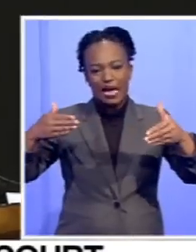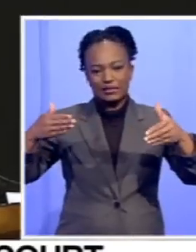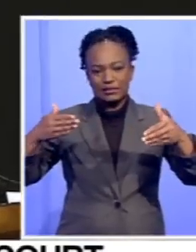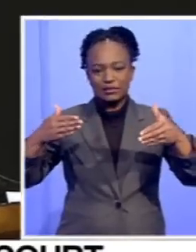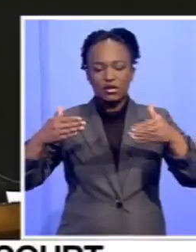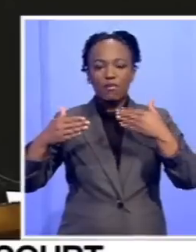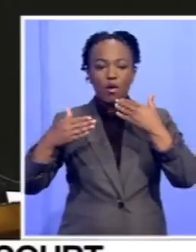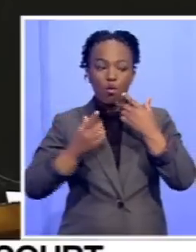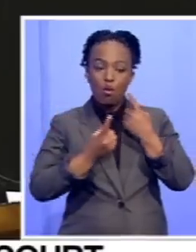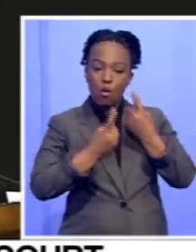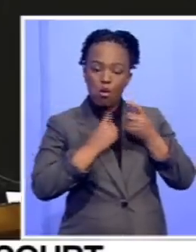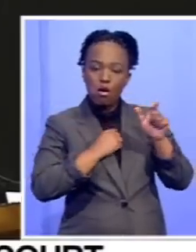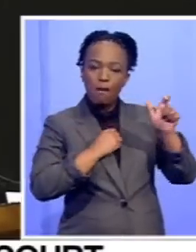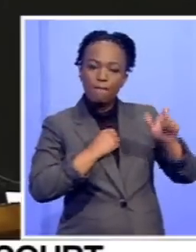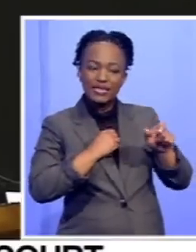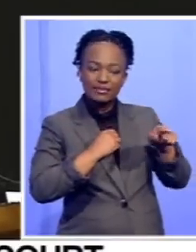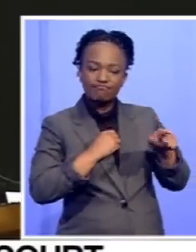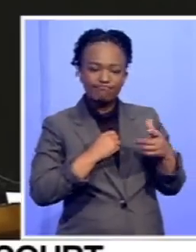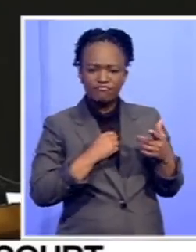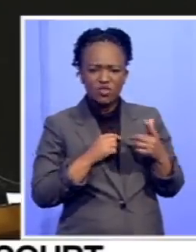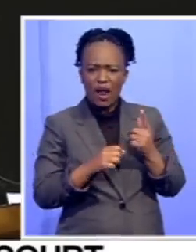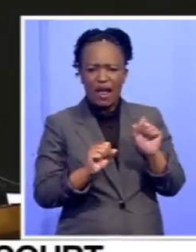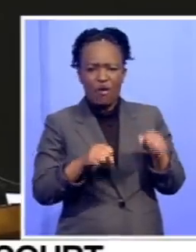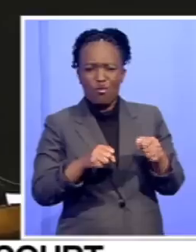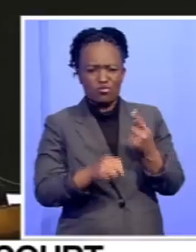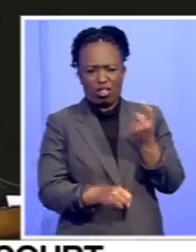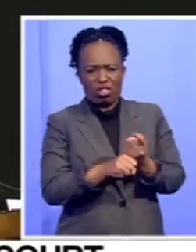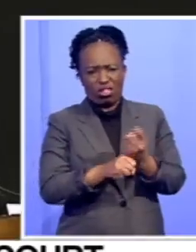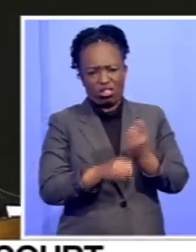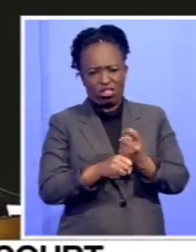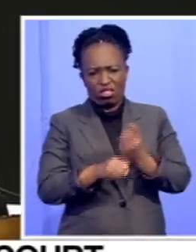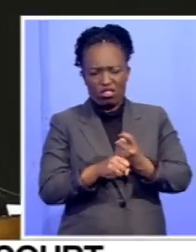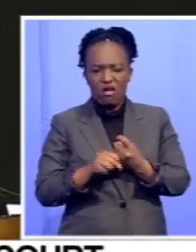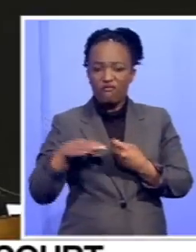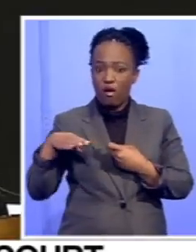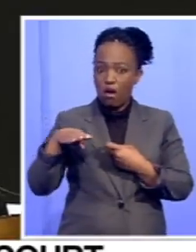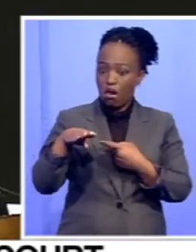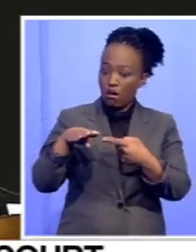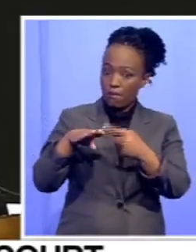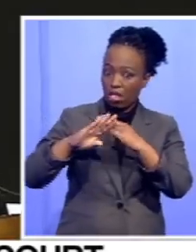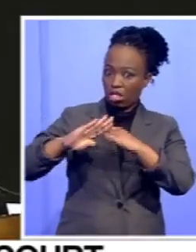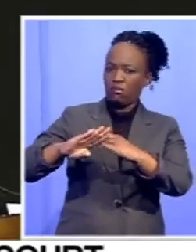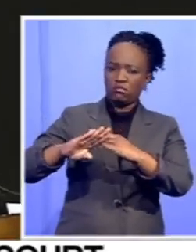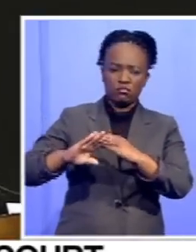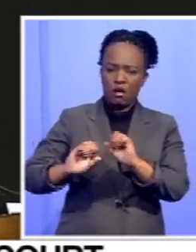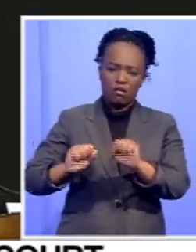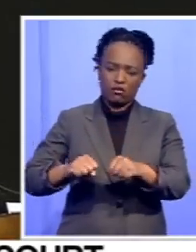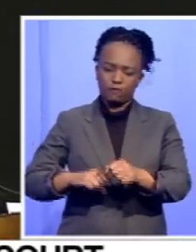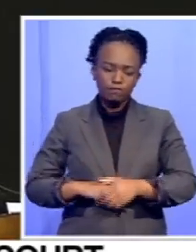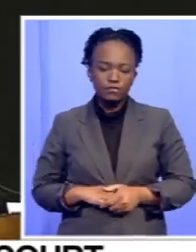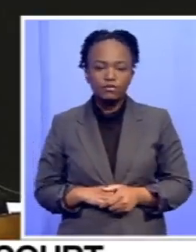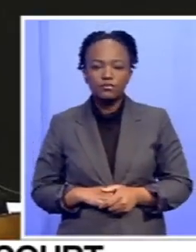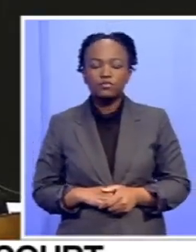complainant. It is thus clear that he was not entitled to deny access to the vehicle transporting the accused. 60. These submissions are